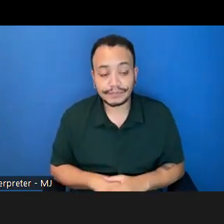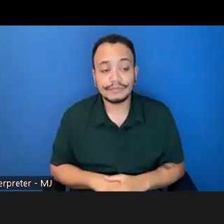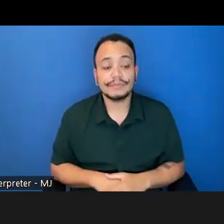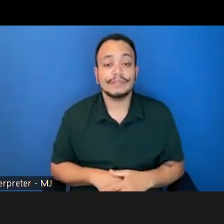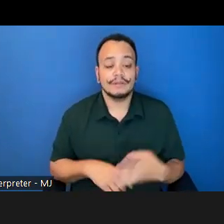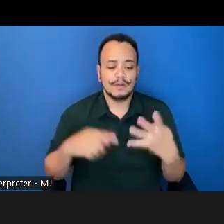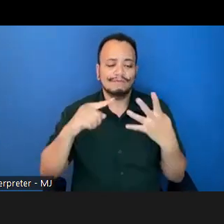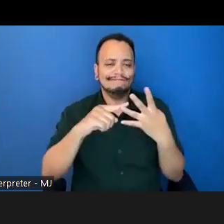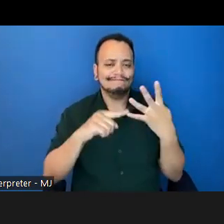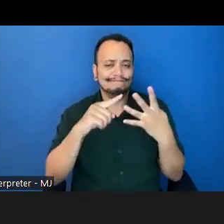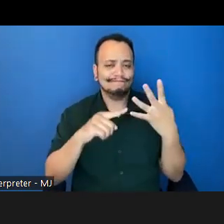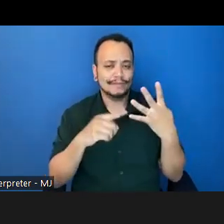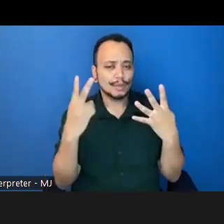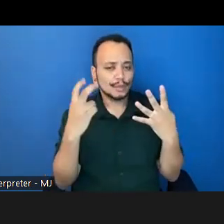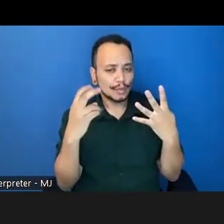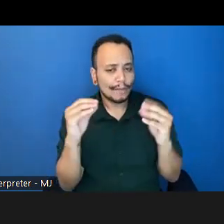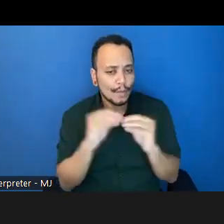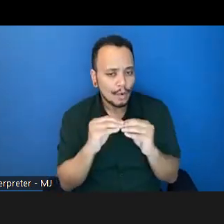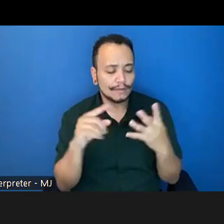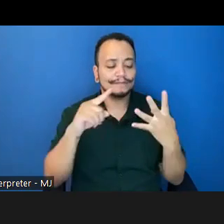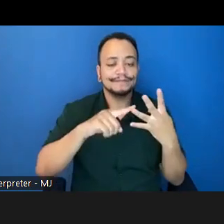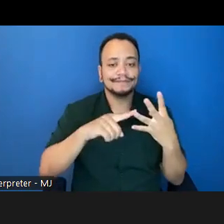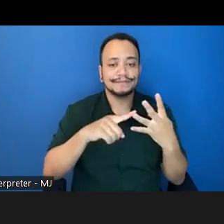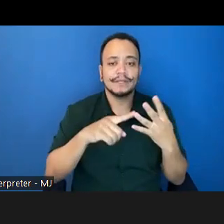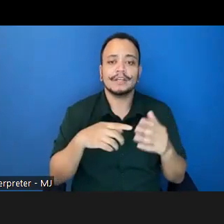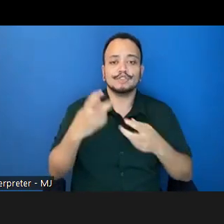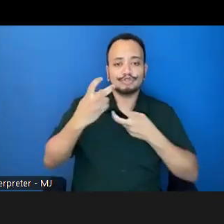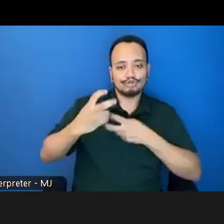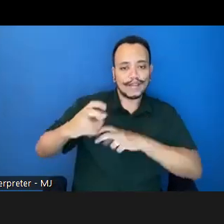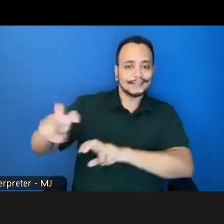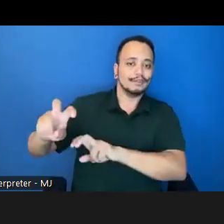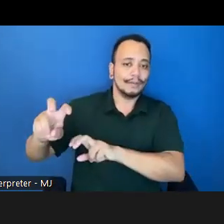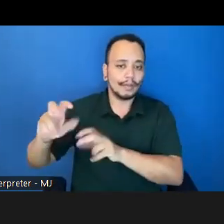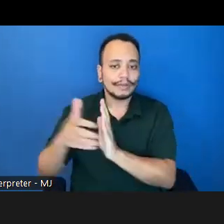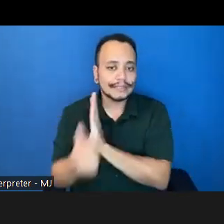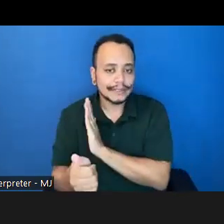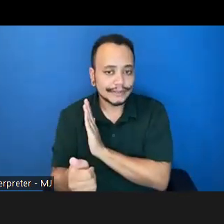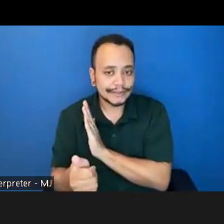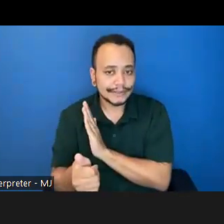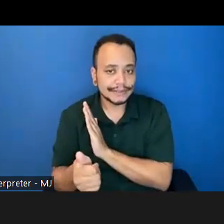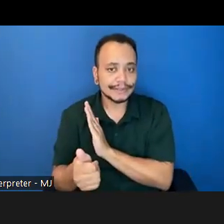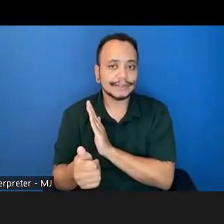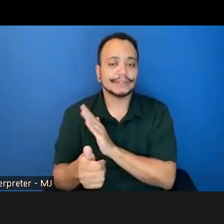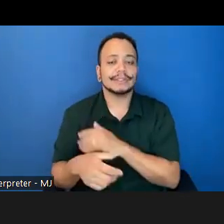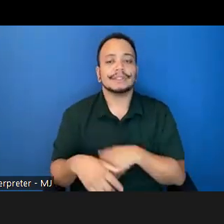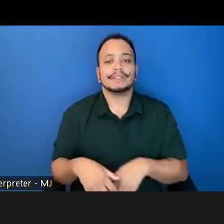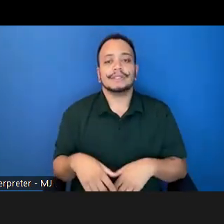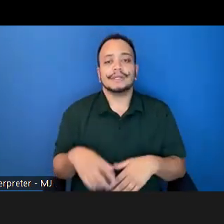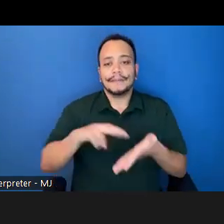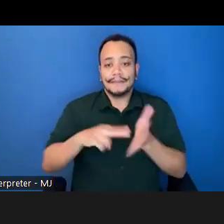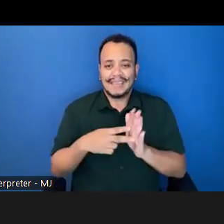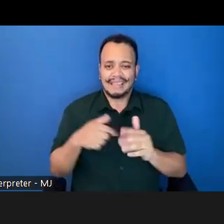I'd like to mention. First, there's transferable skills, or abilities applicable across